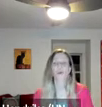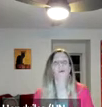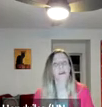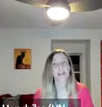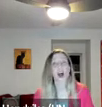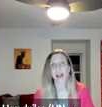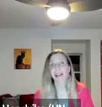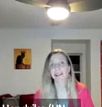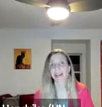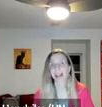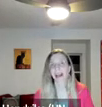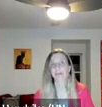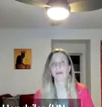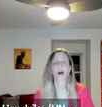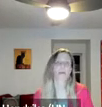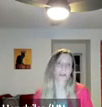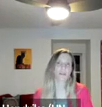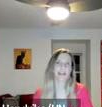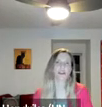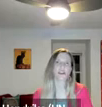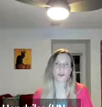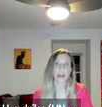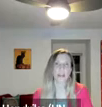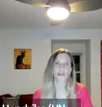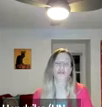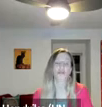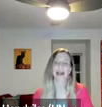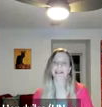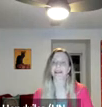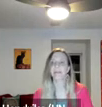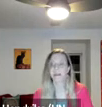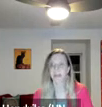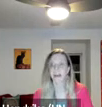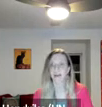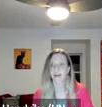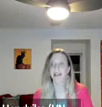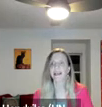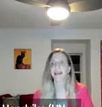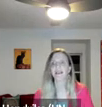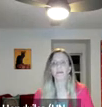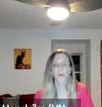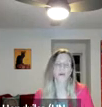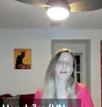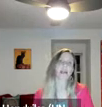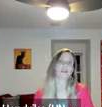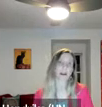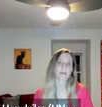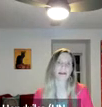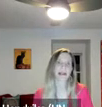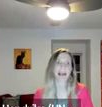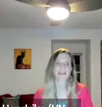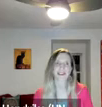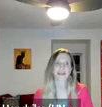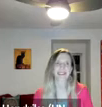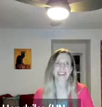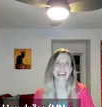And so we will be talking today about the opportunity to join as commitment makers in this bold and